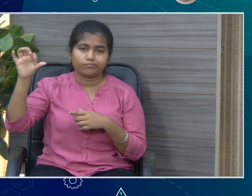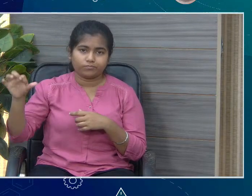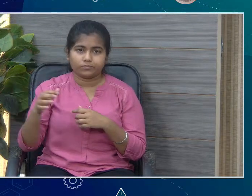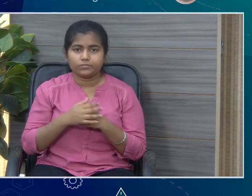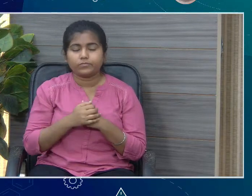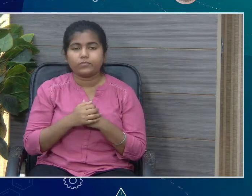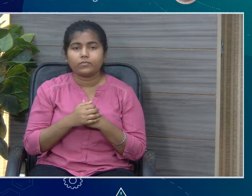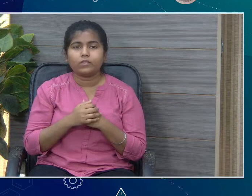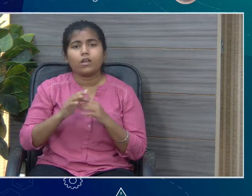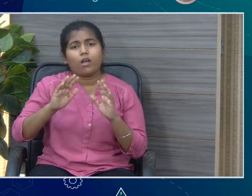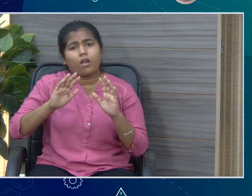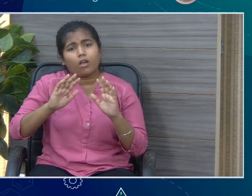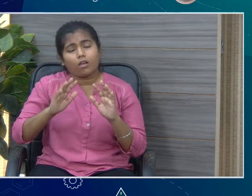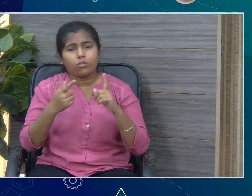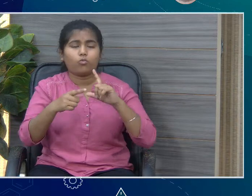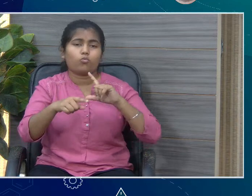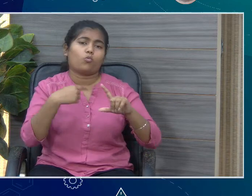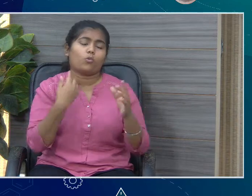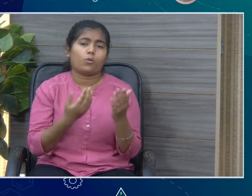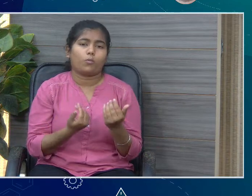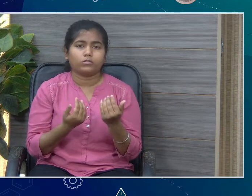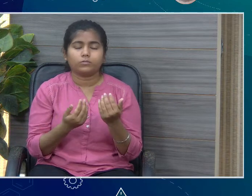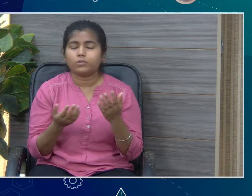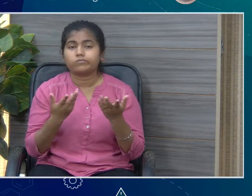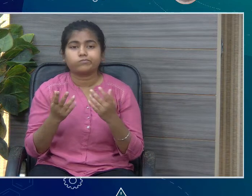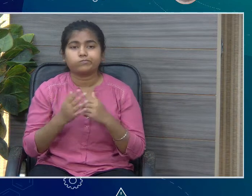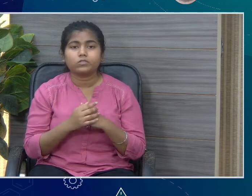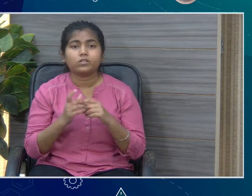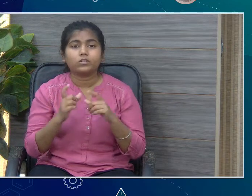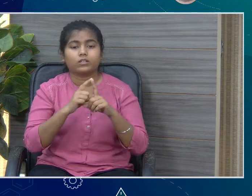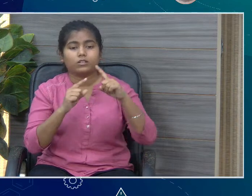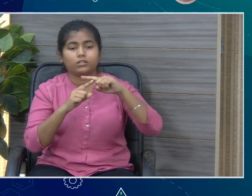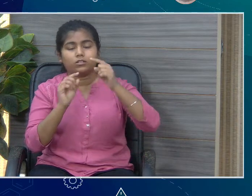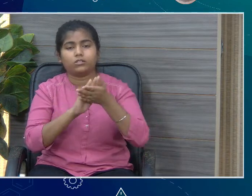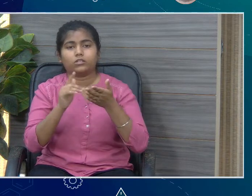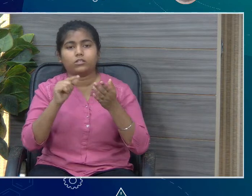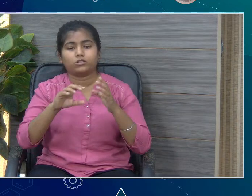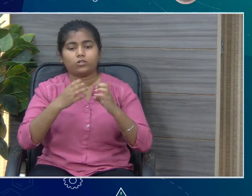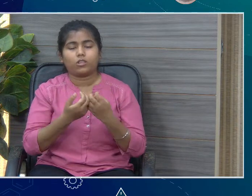559. Either you can drop an email at our email address, that is